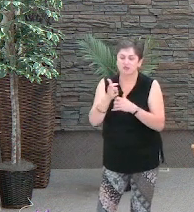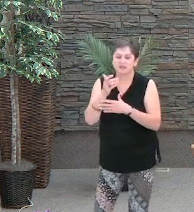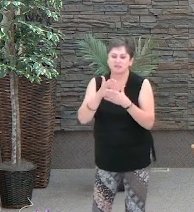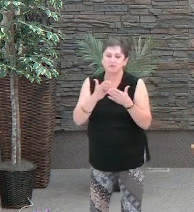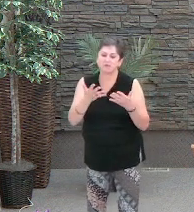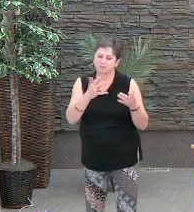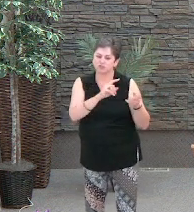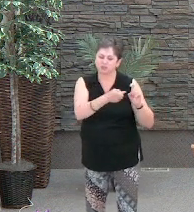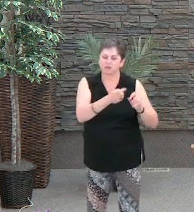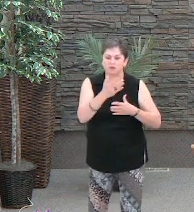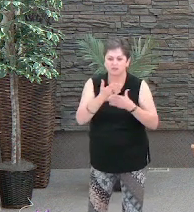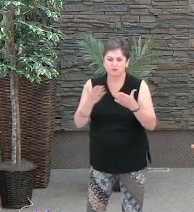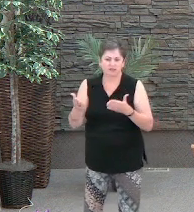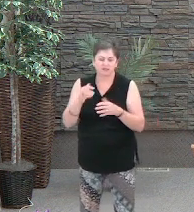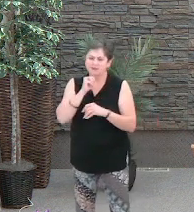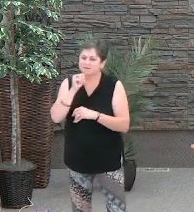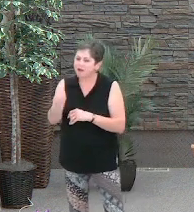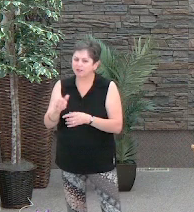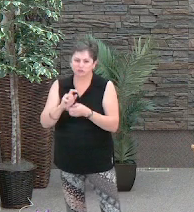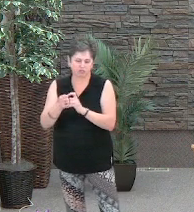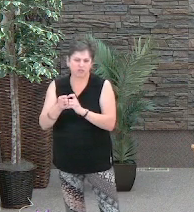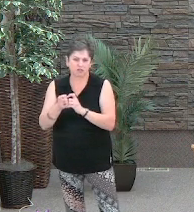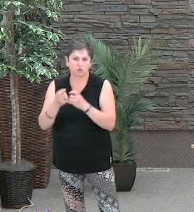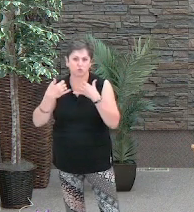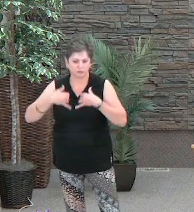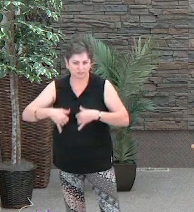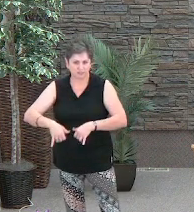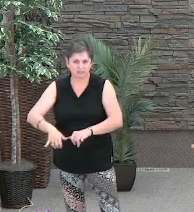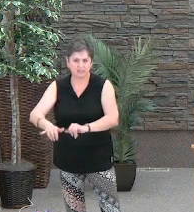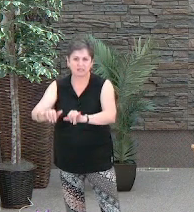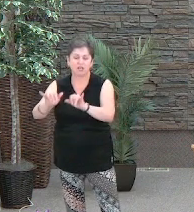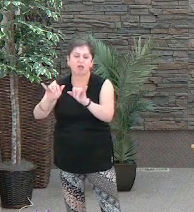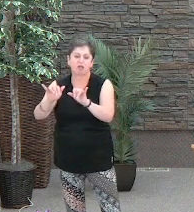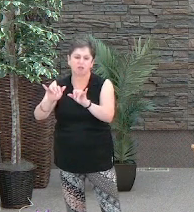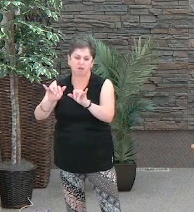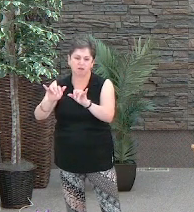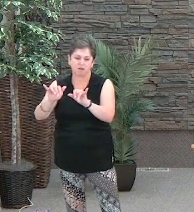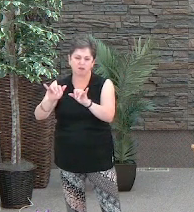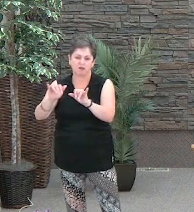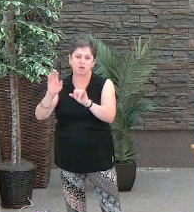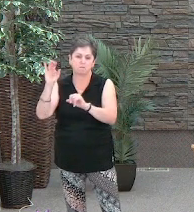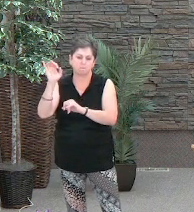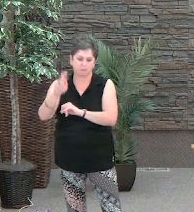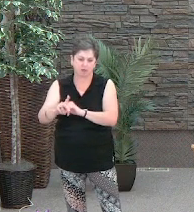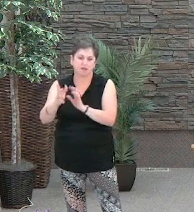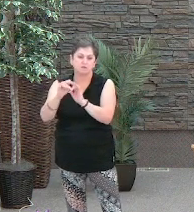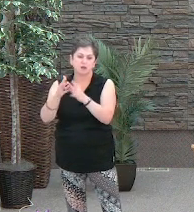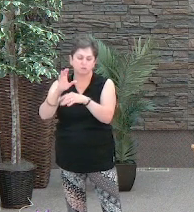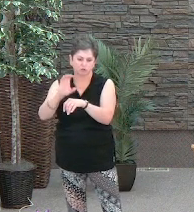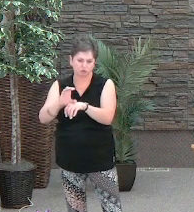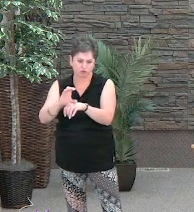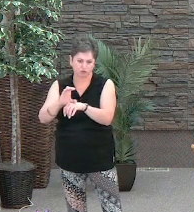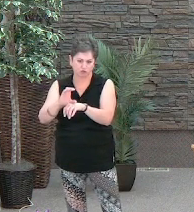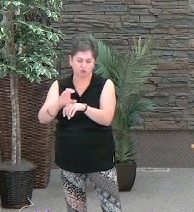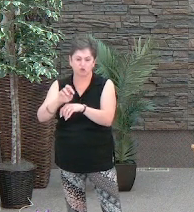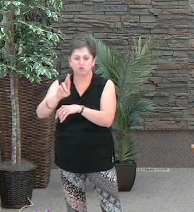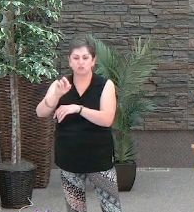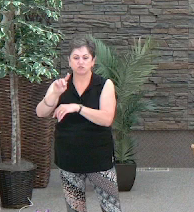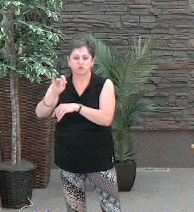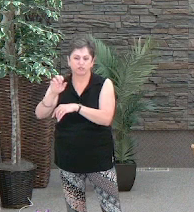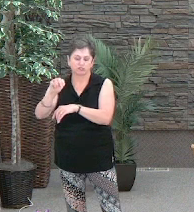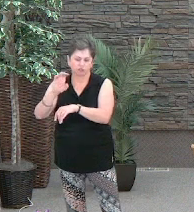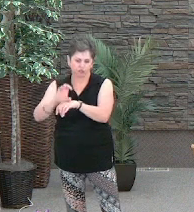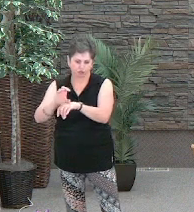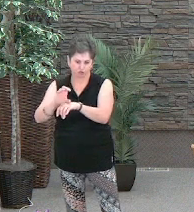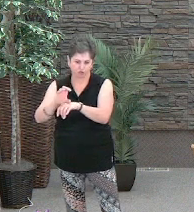things have changed, but there's so much that hasn't. We are still very much a back-to-the-Bible church, a restoration